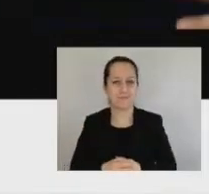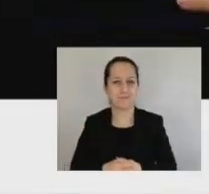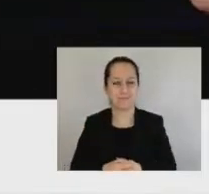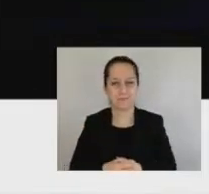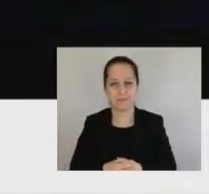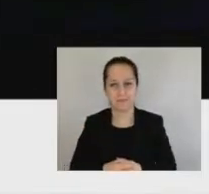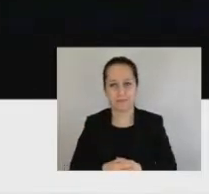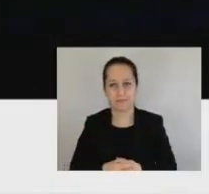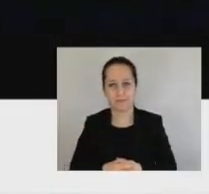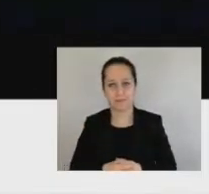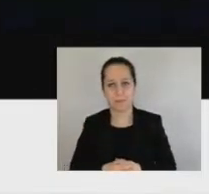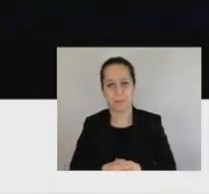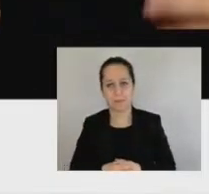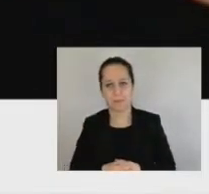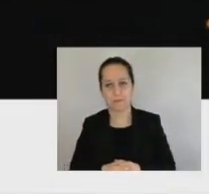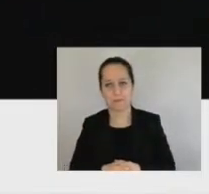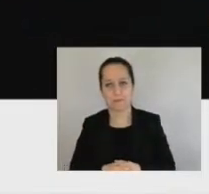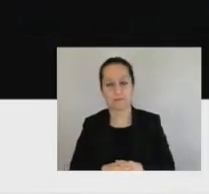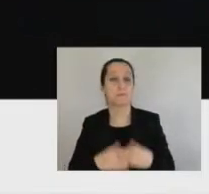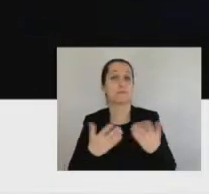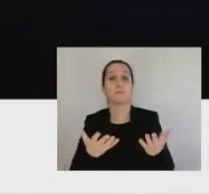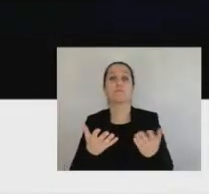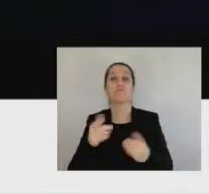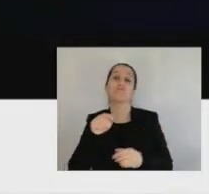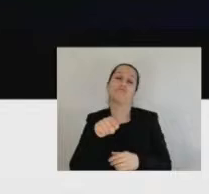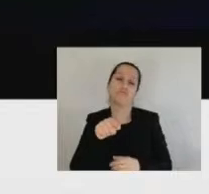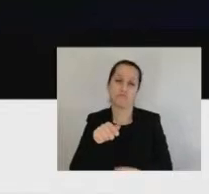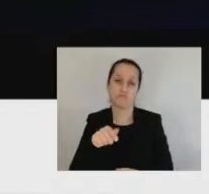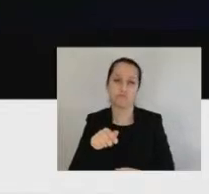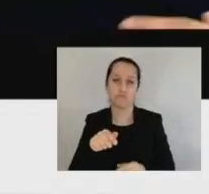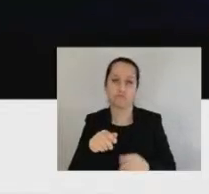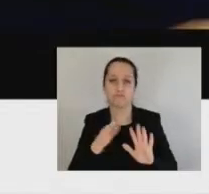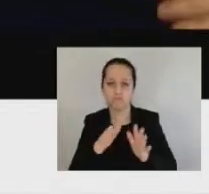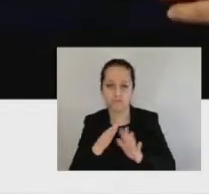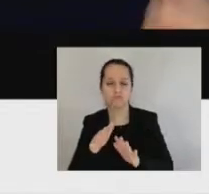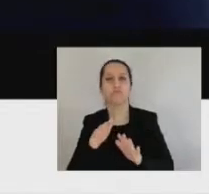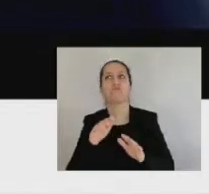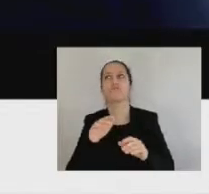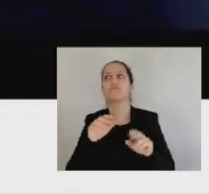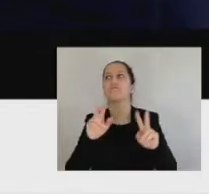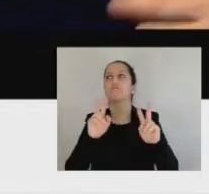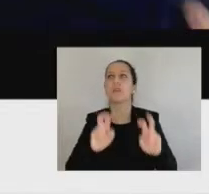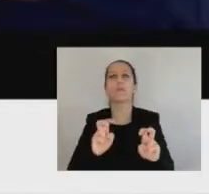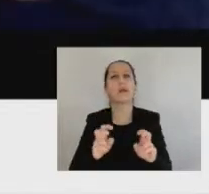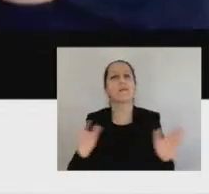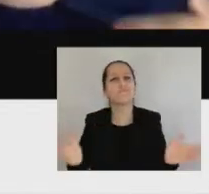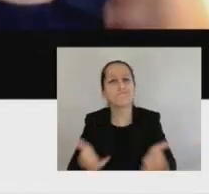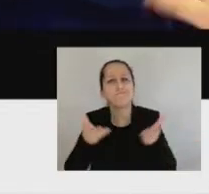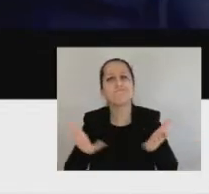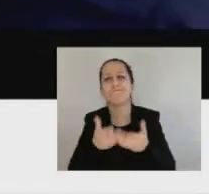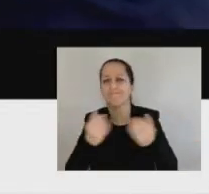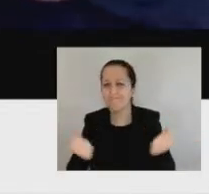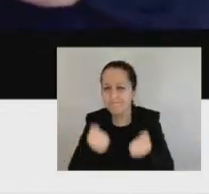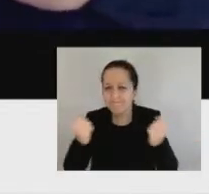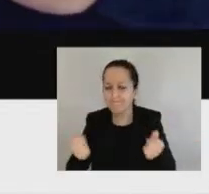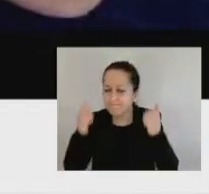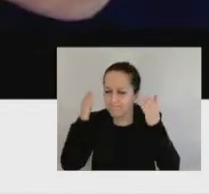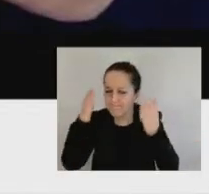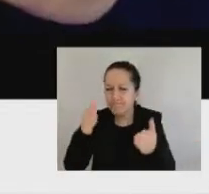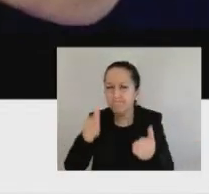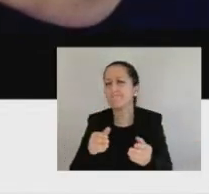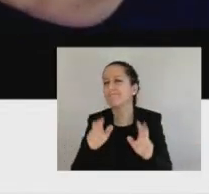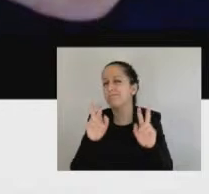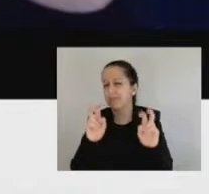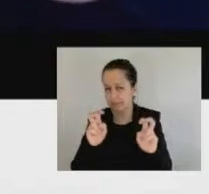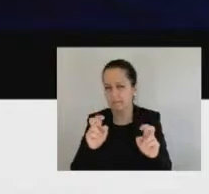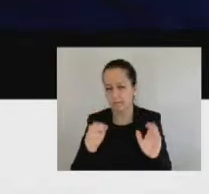health construction. What are we doing or driving? And I'll give you some examples on interventions